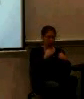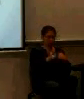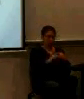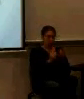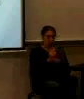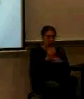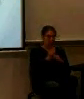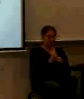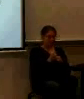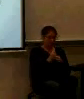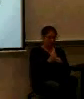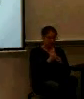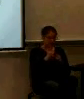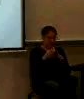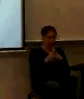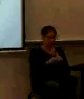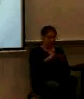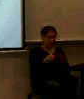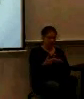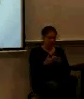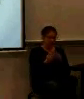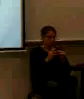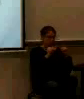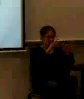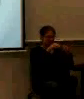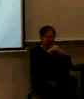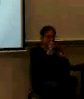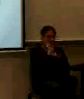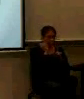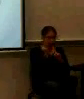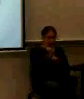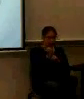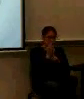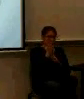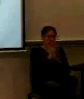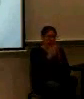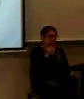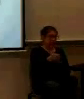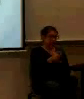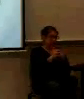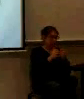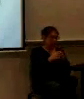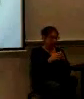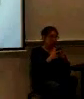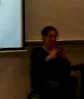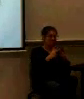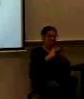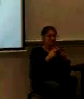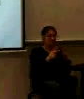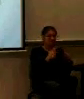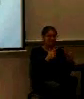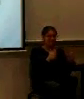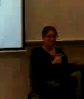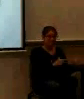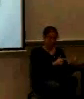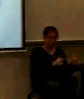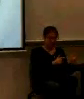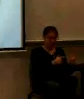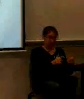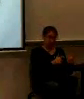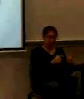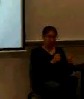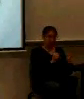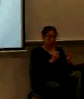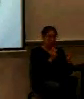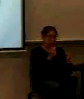plants synthesize when they die goes out into the environment. Some of them break down extraordinarily quickly, right?